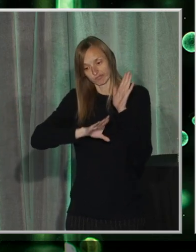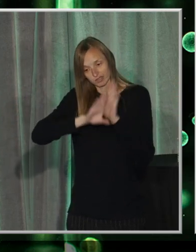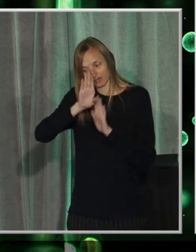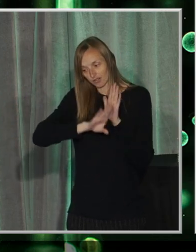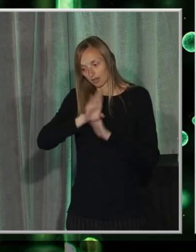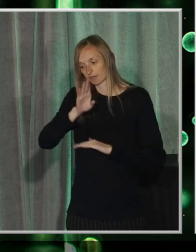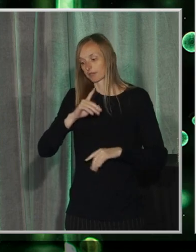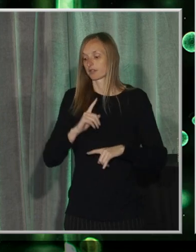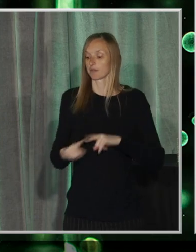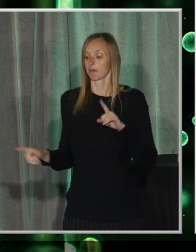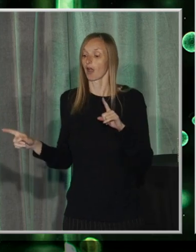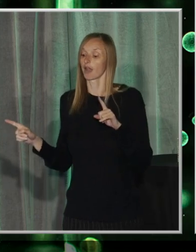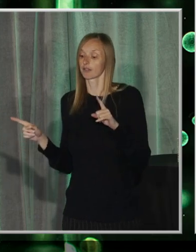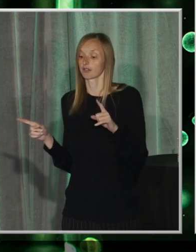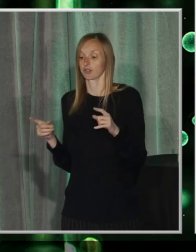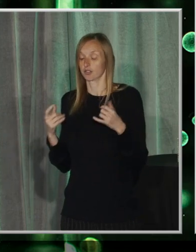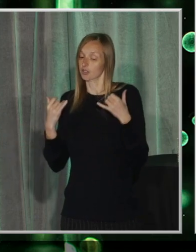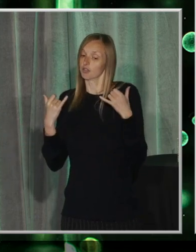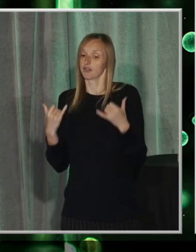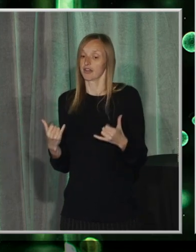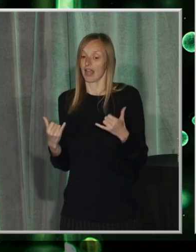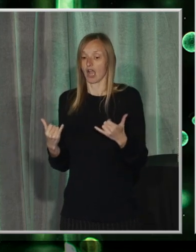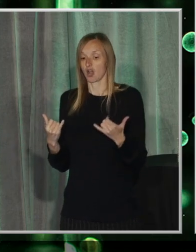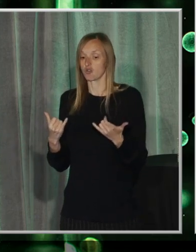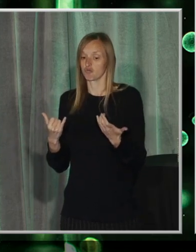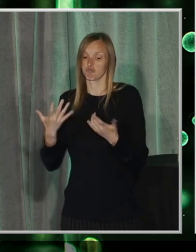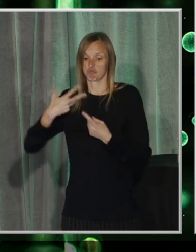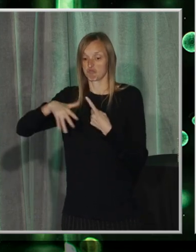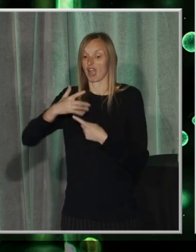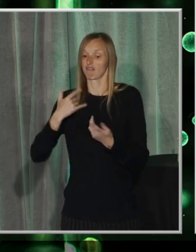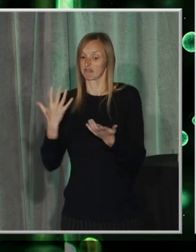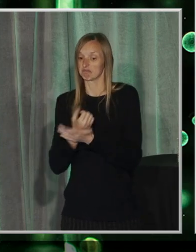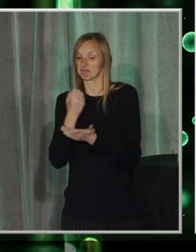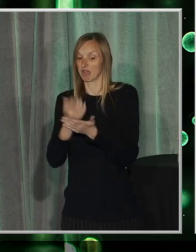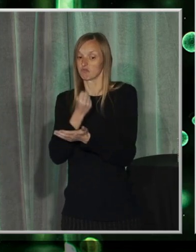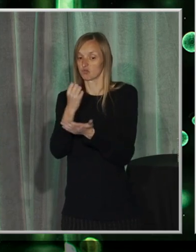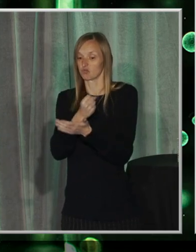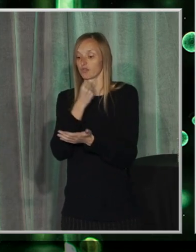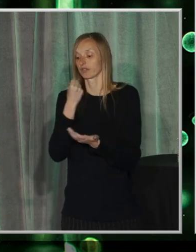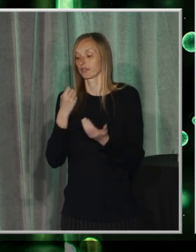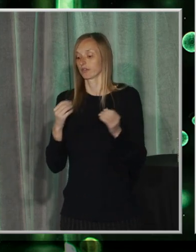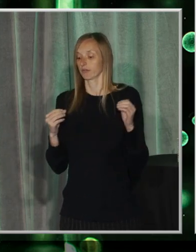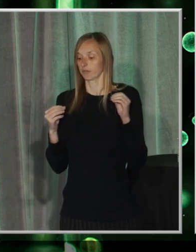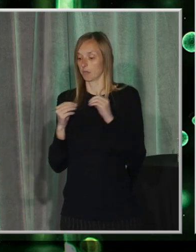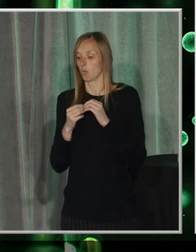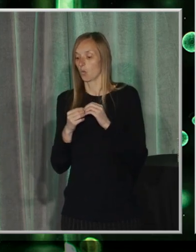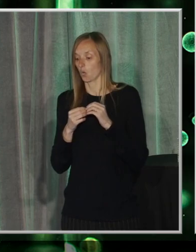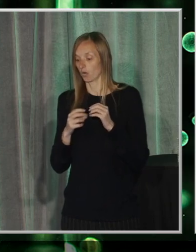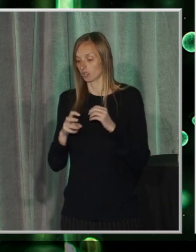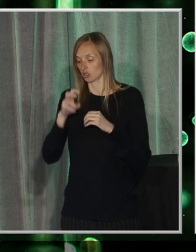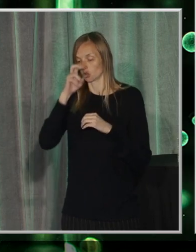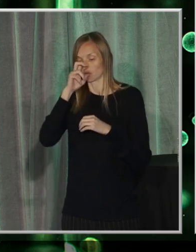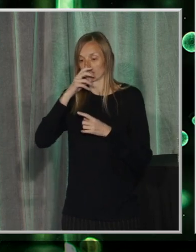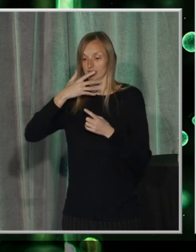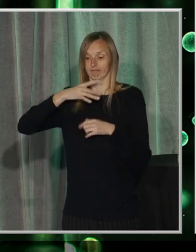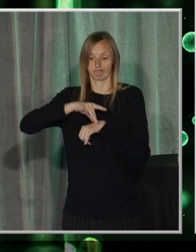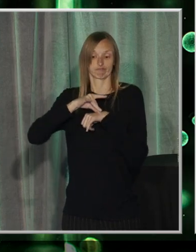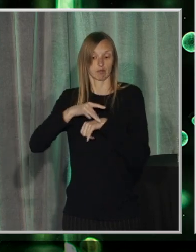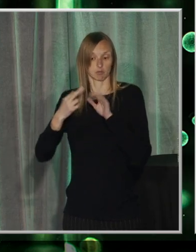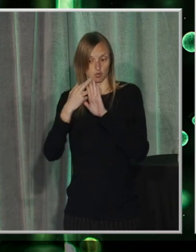the landscape also brings opportunities such as more stricter environmental